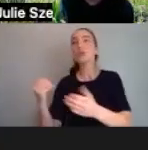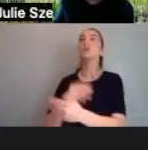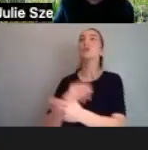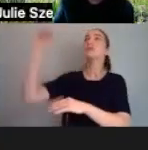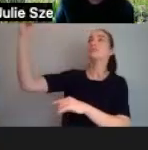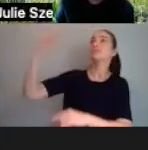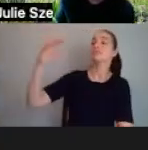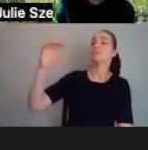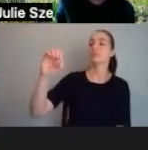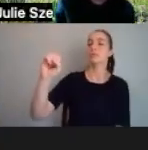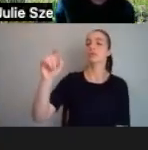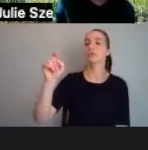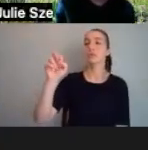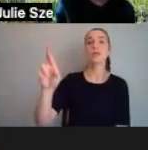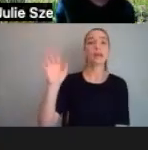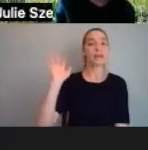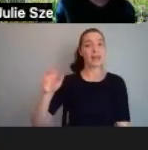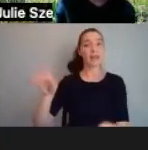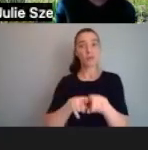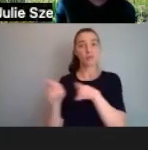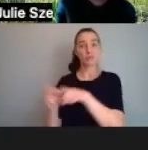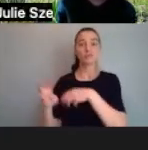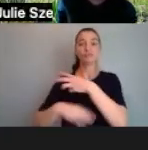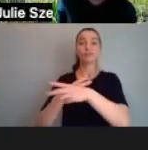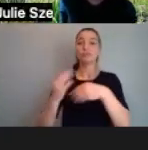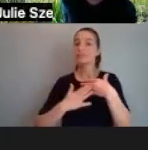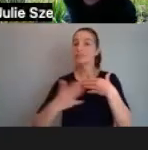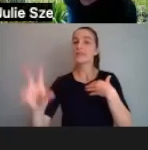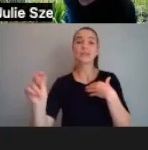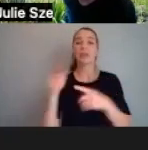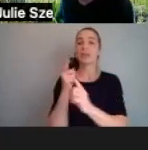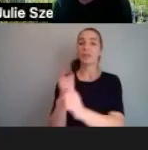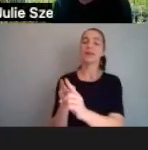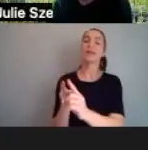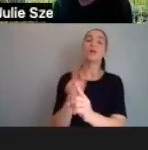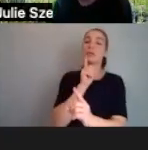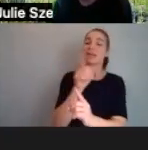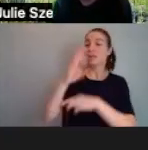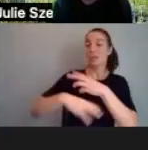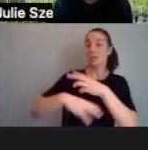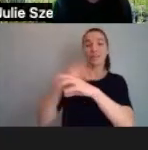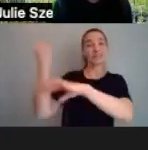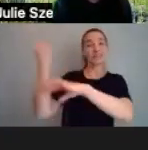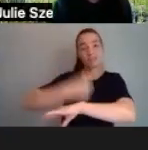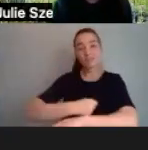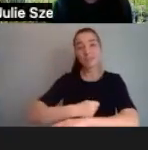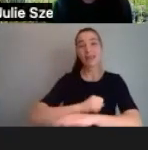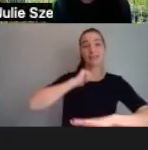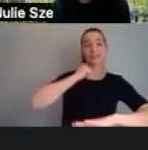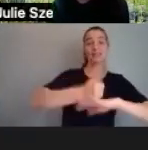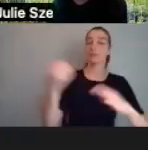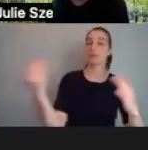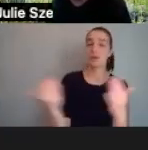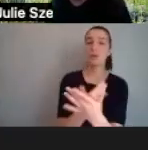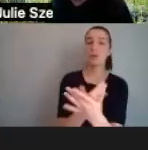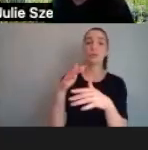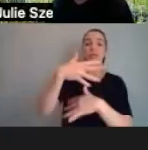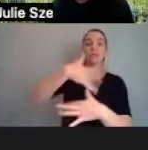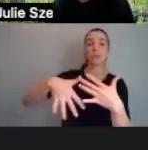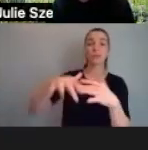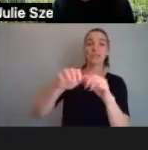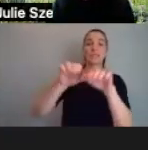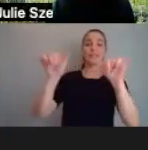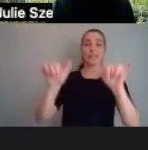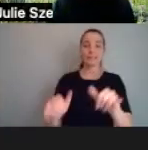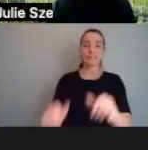hierarchy, um, specifically. So social movements, um, critical climate justice, um,